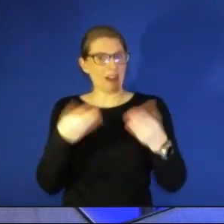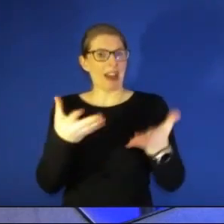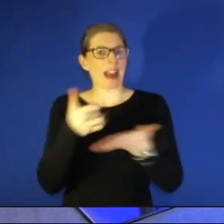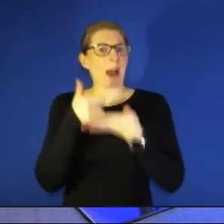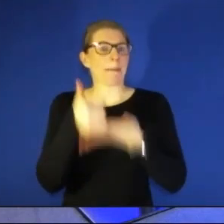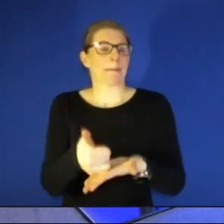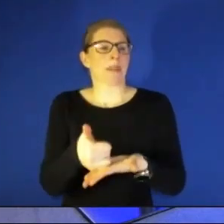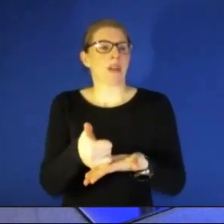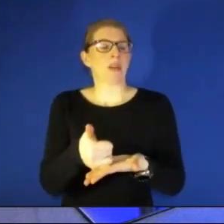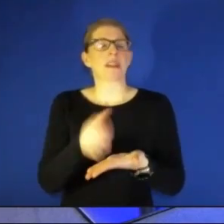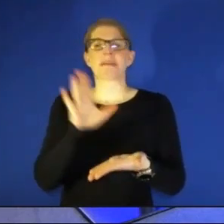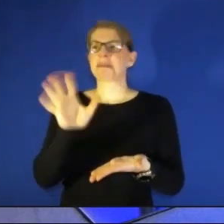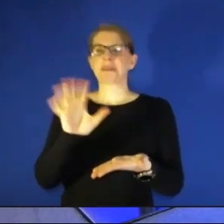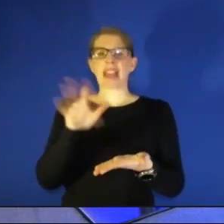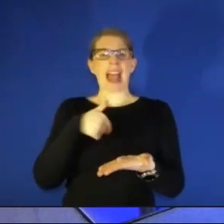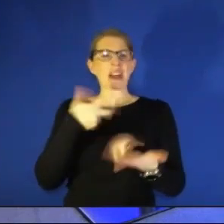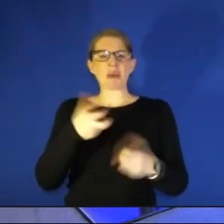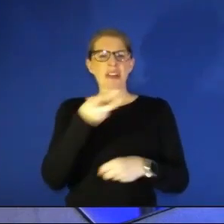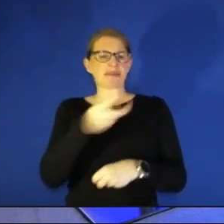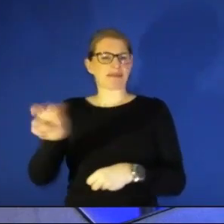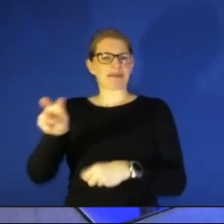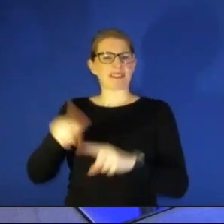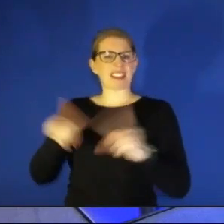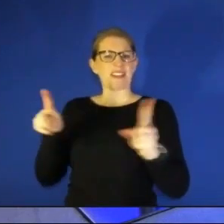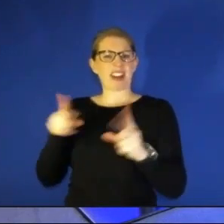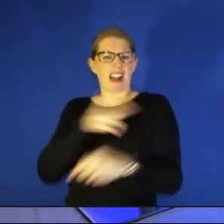say, well, no, I don't want to go somewhere else. I want to stay here and just